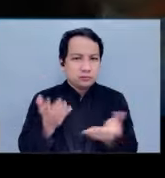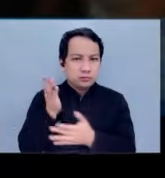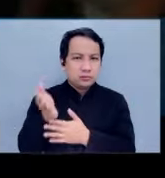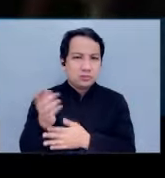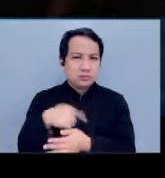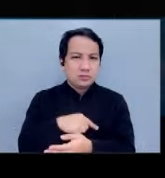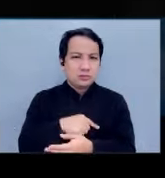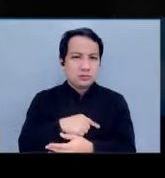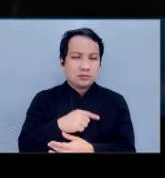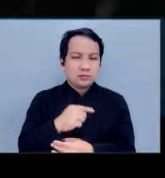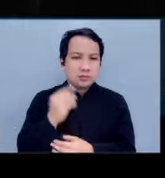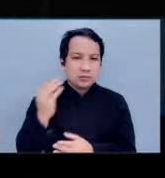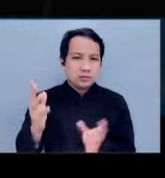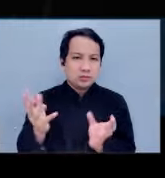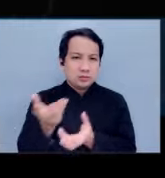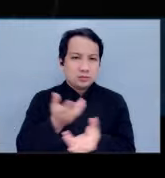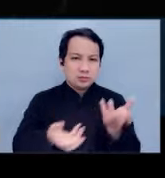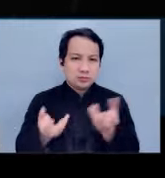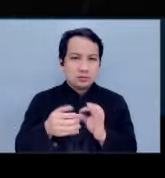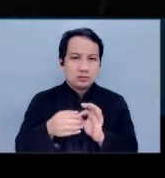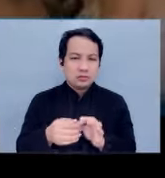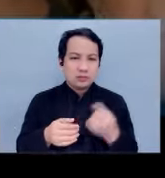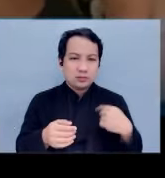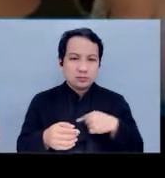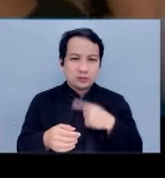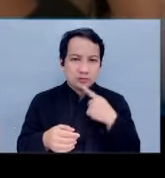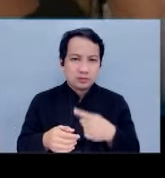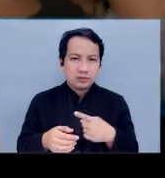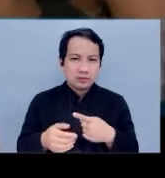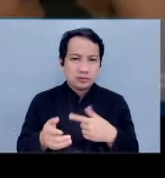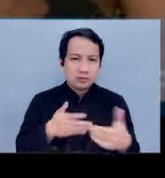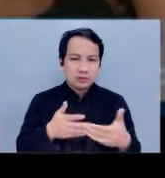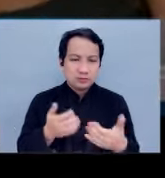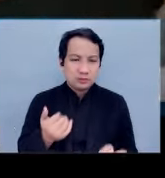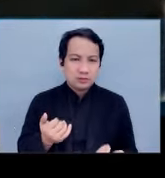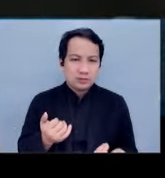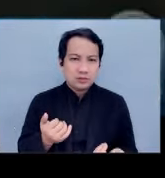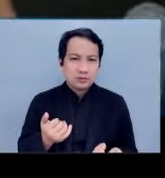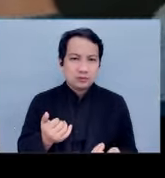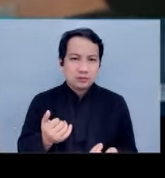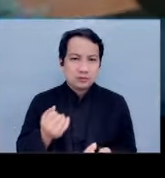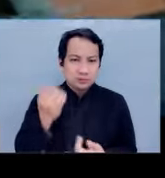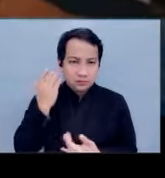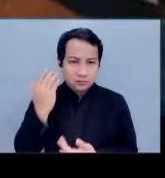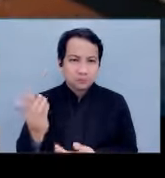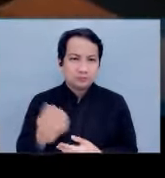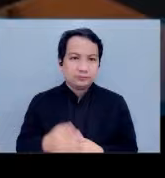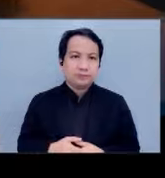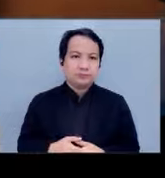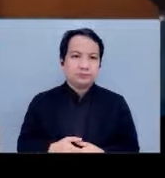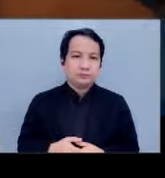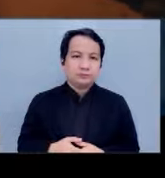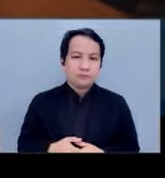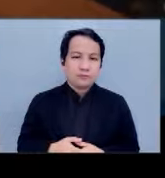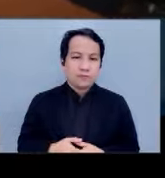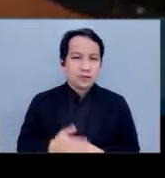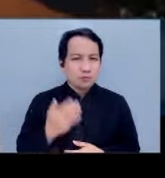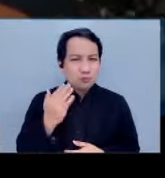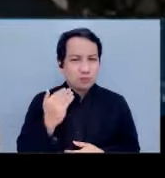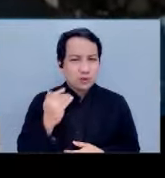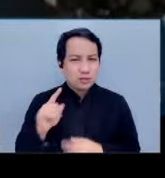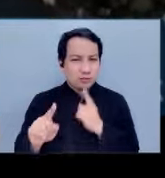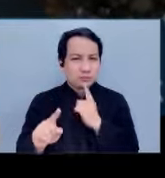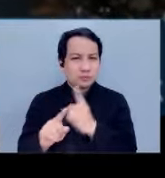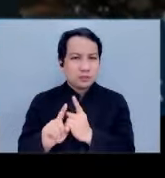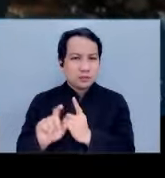we enjoy collaborating with each other, I think. And that's beautiful philosophy, I'd say. Mm-hmm. Kasi tama, diba, as artists,